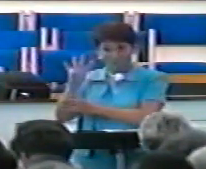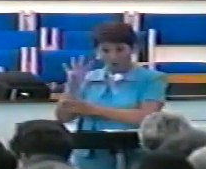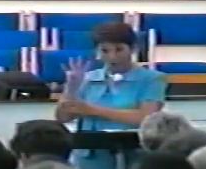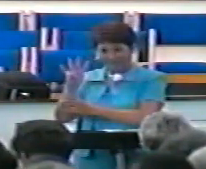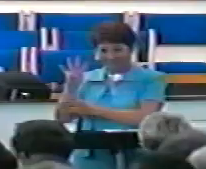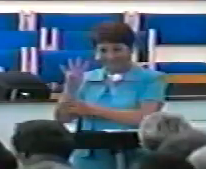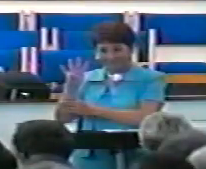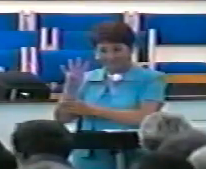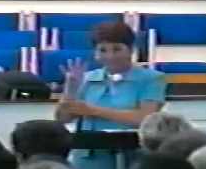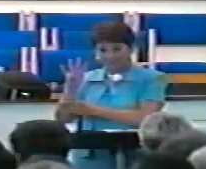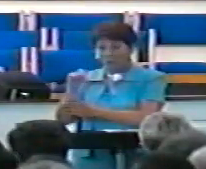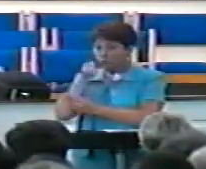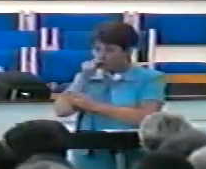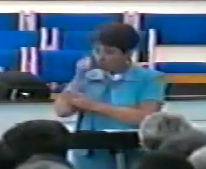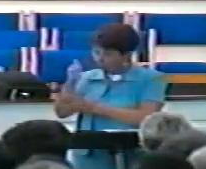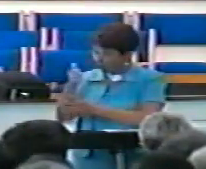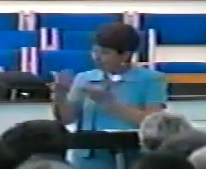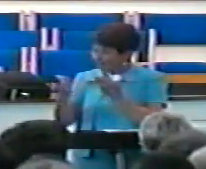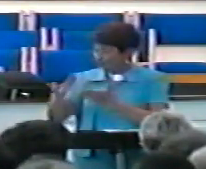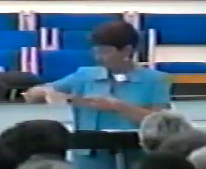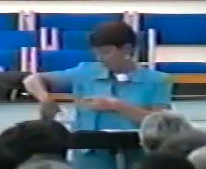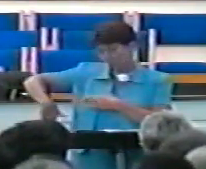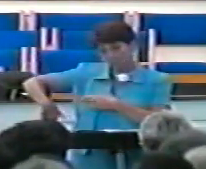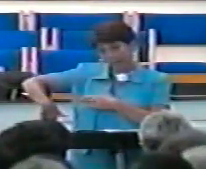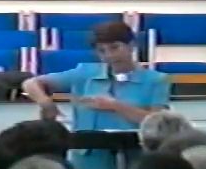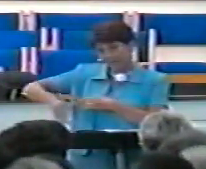Tomorrow may be too late.